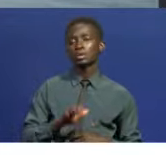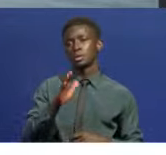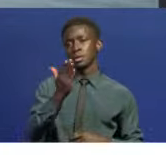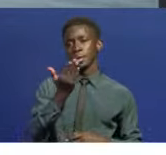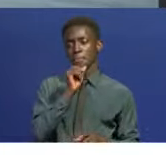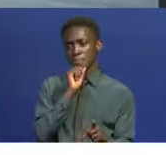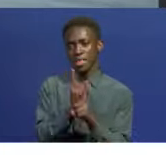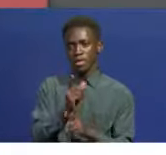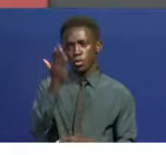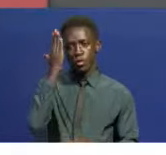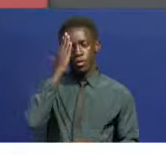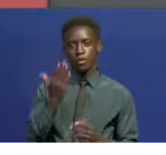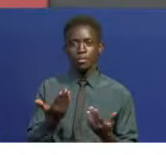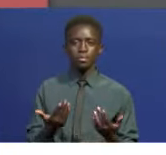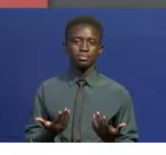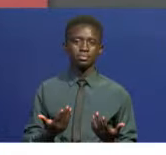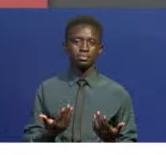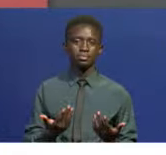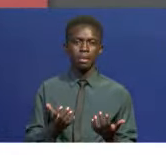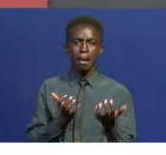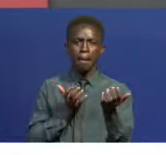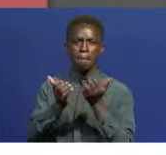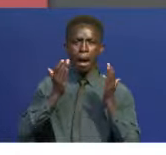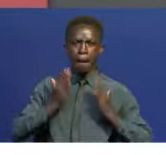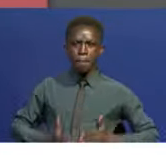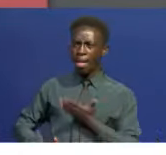person who will agree that